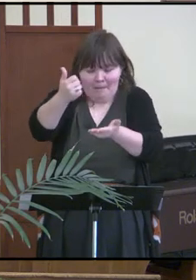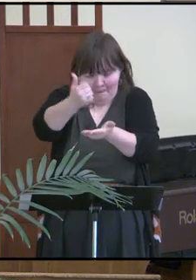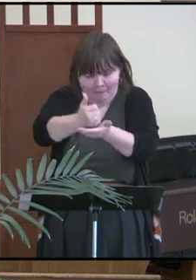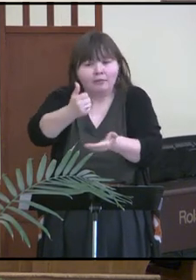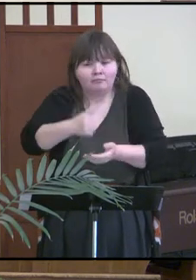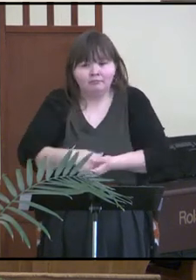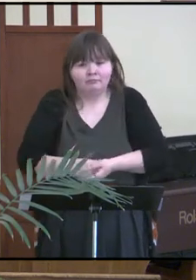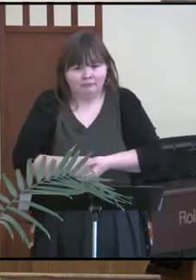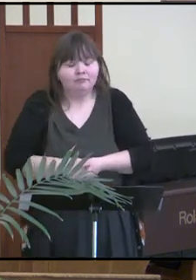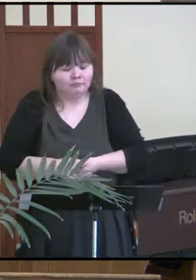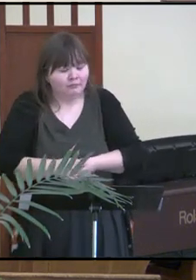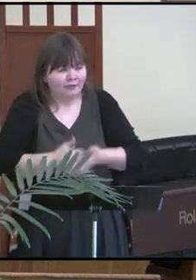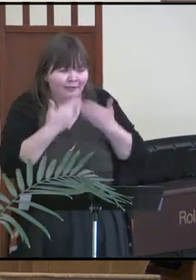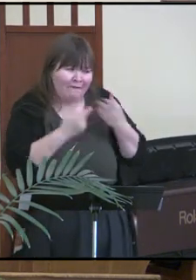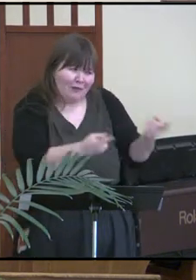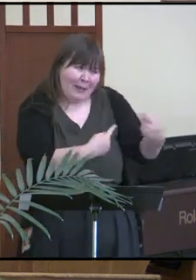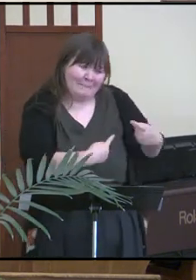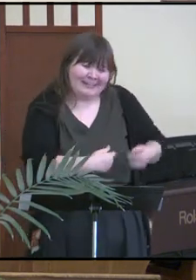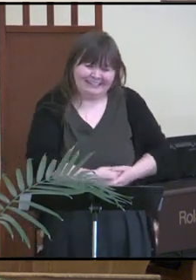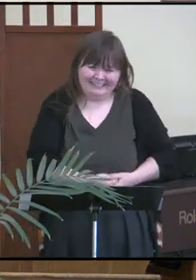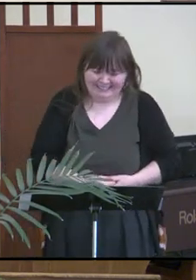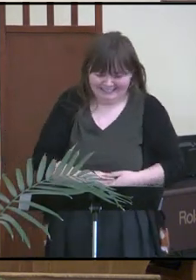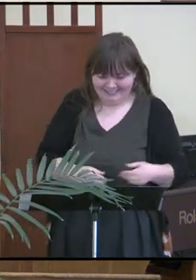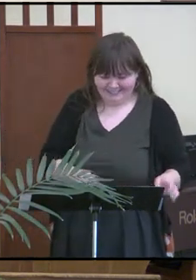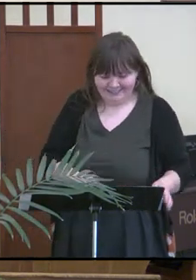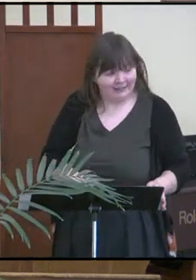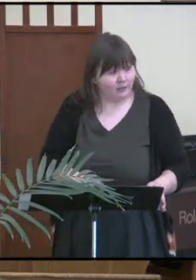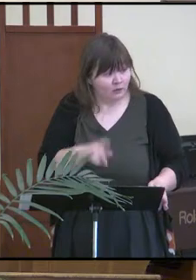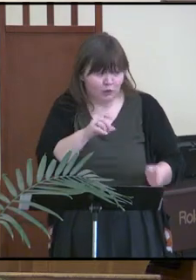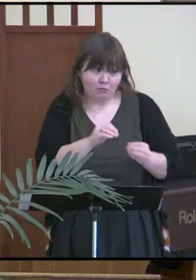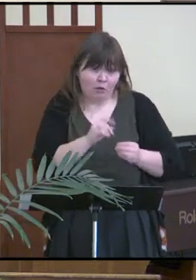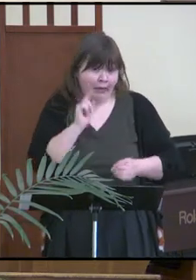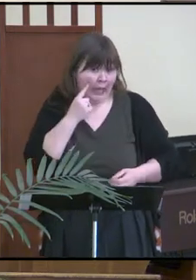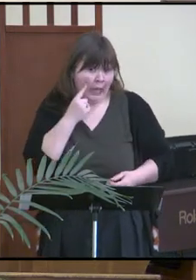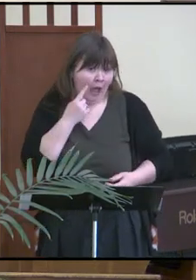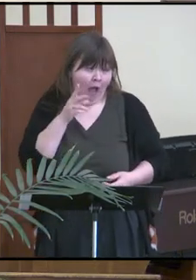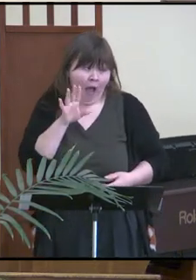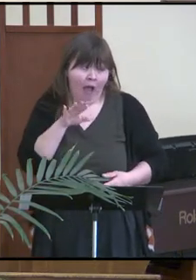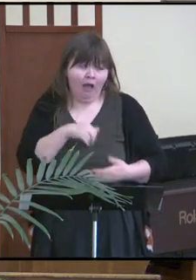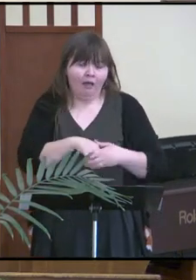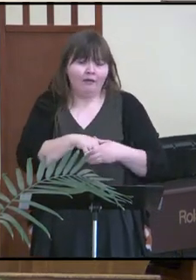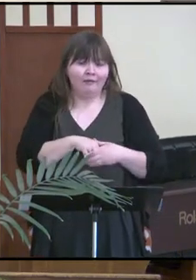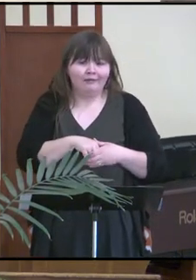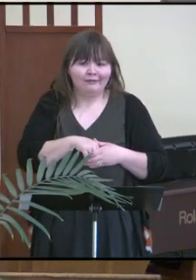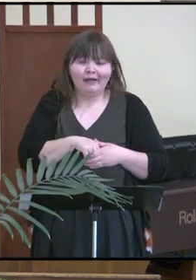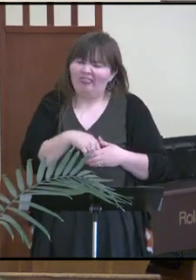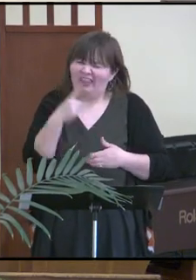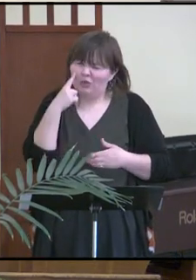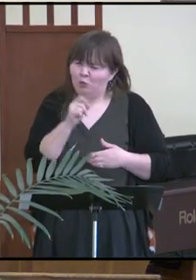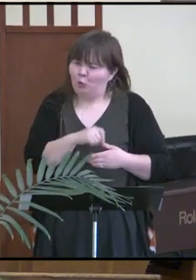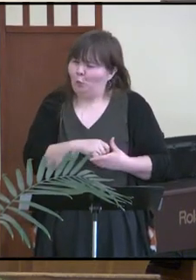amen. Thanks for being here. Do you need some more candy? Yeah, I think you do.